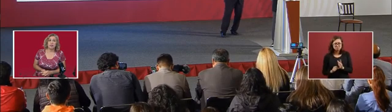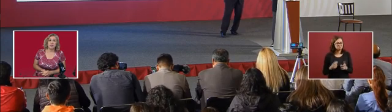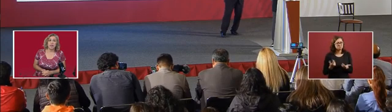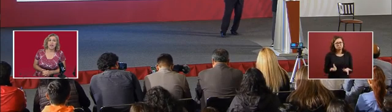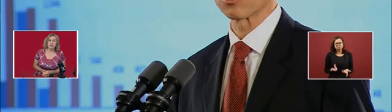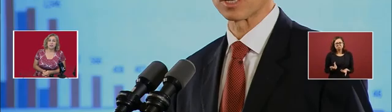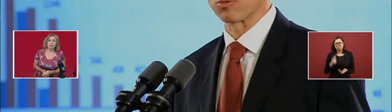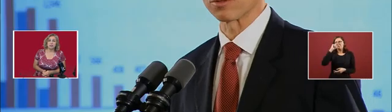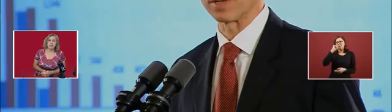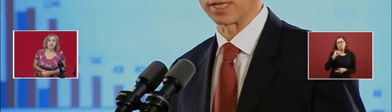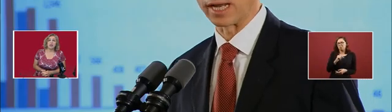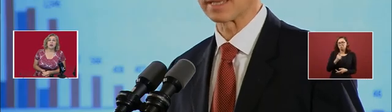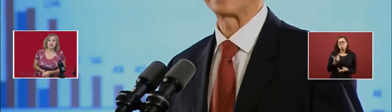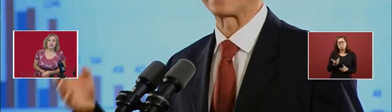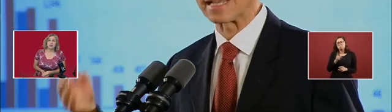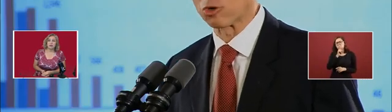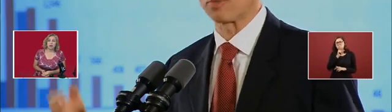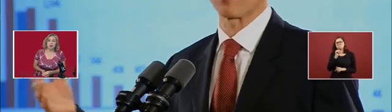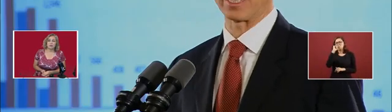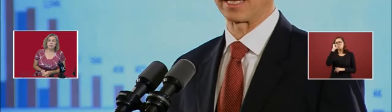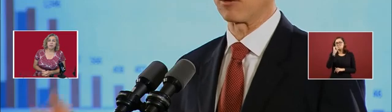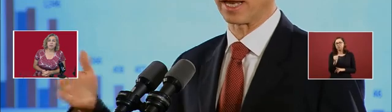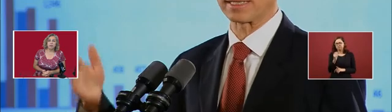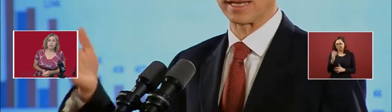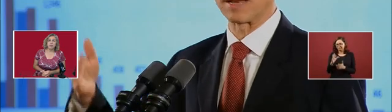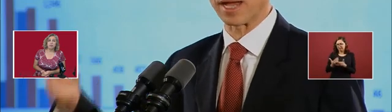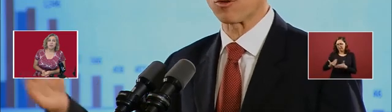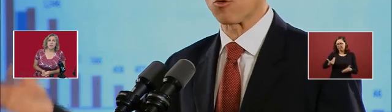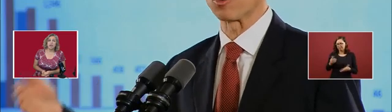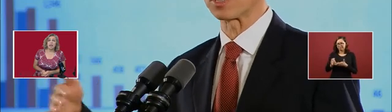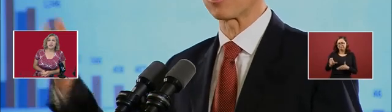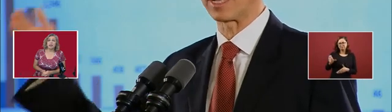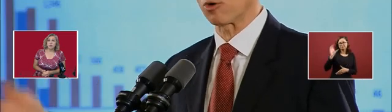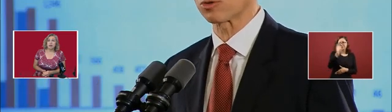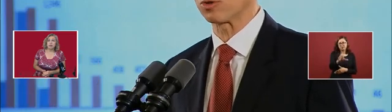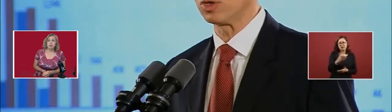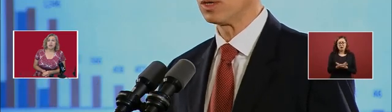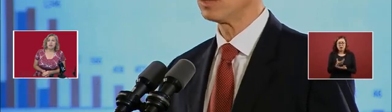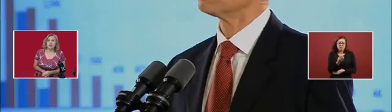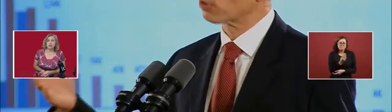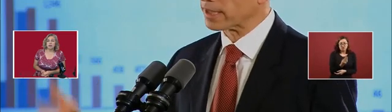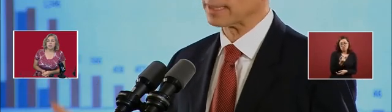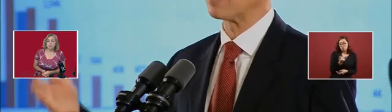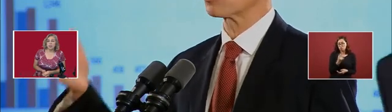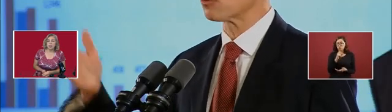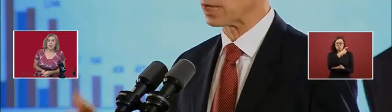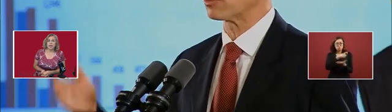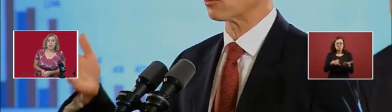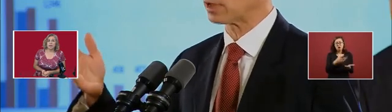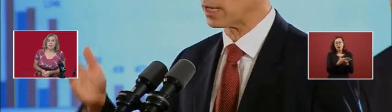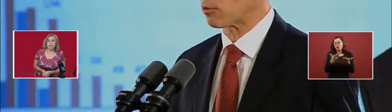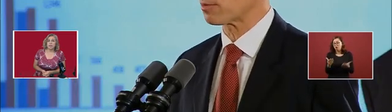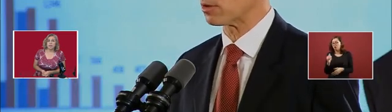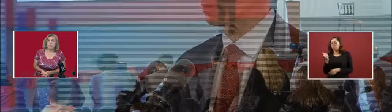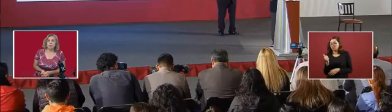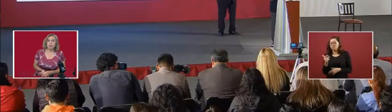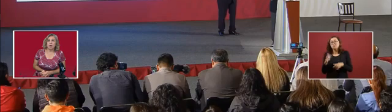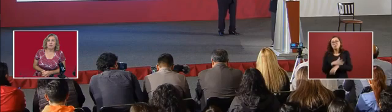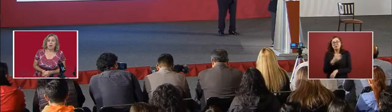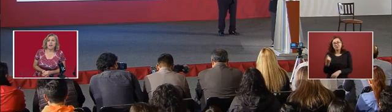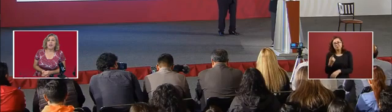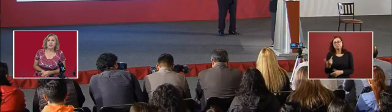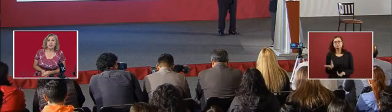year because it's preventative. It starts with each state. So first, the third